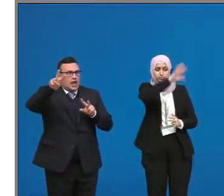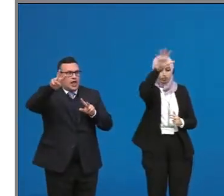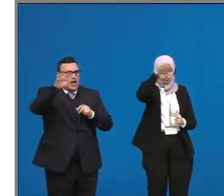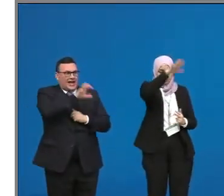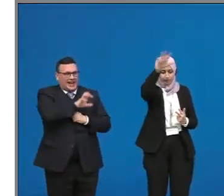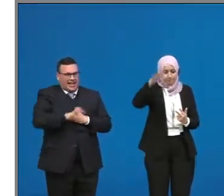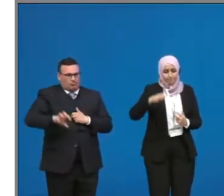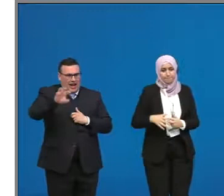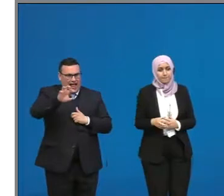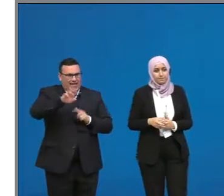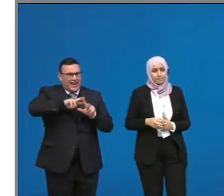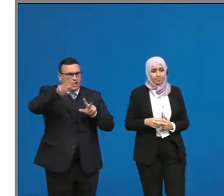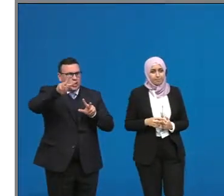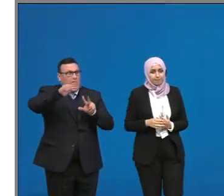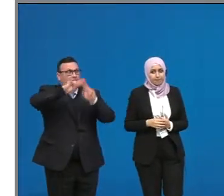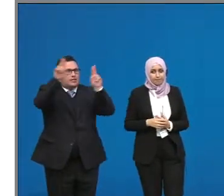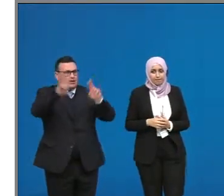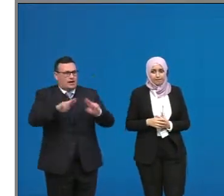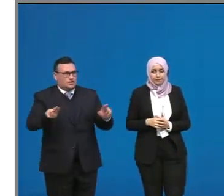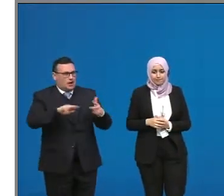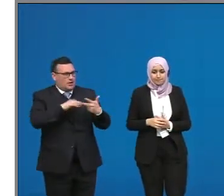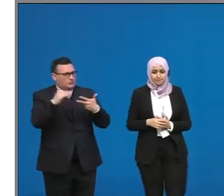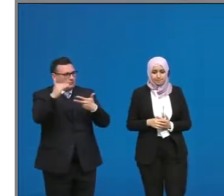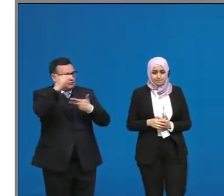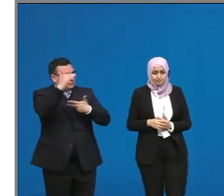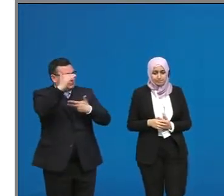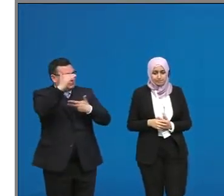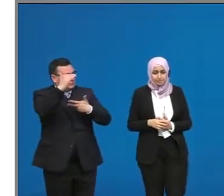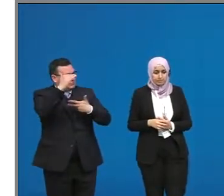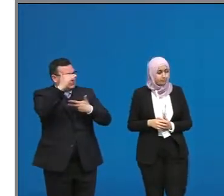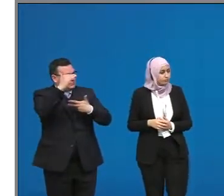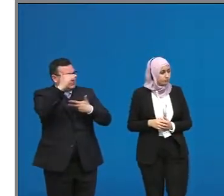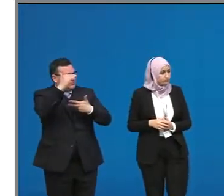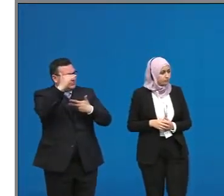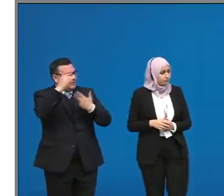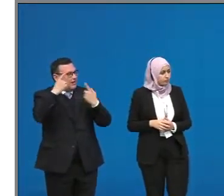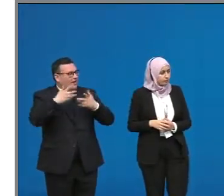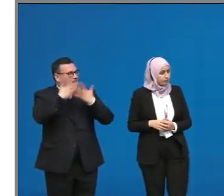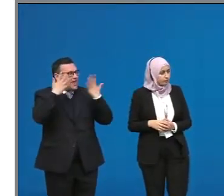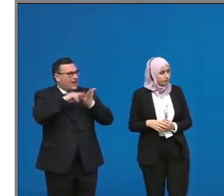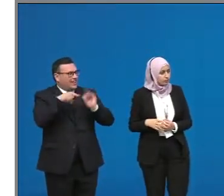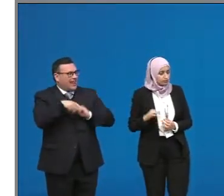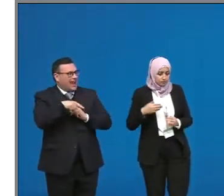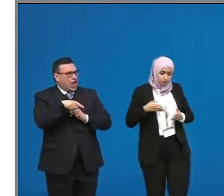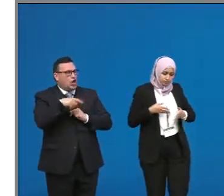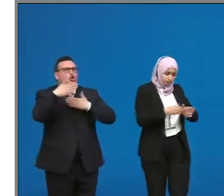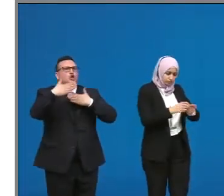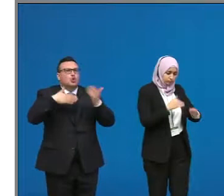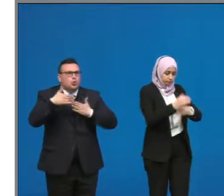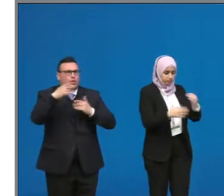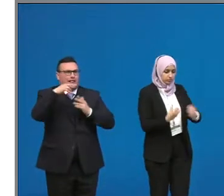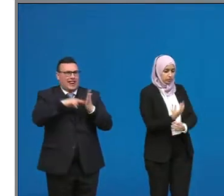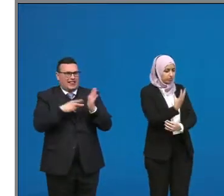The technology framework has 3 main pillars: